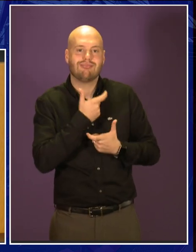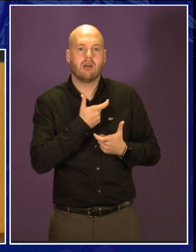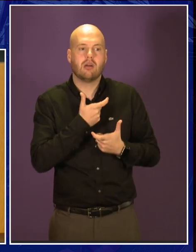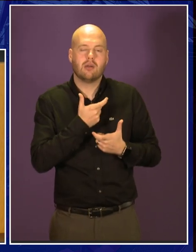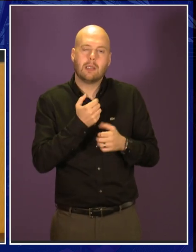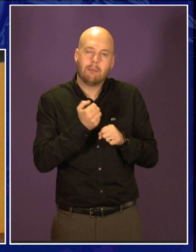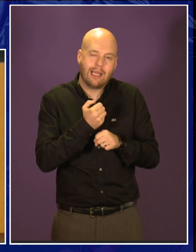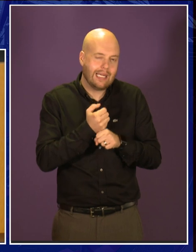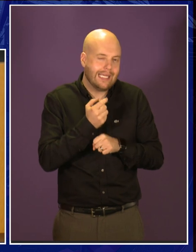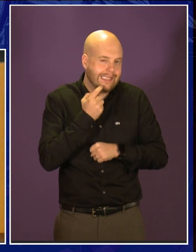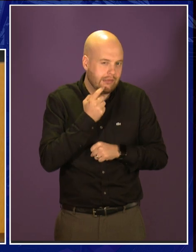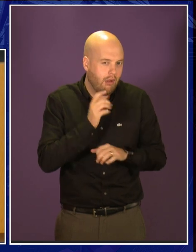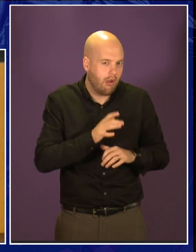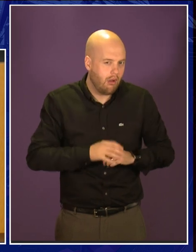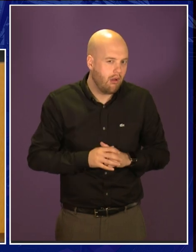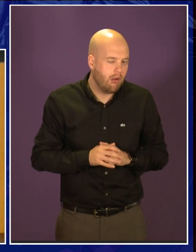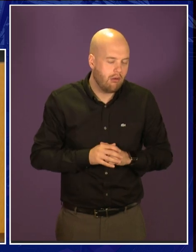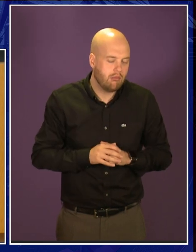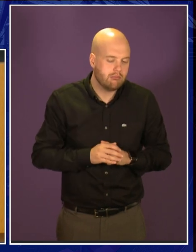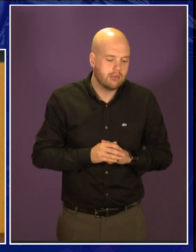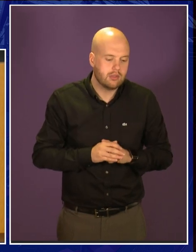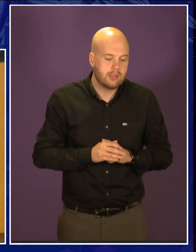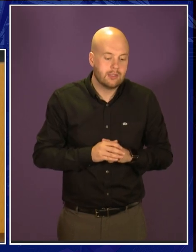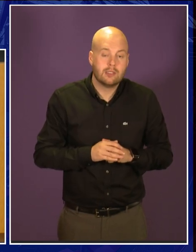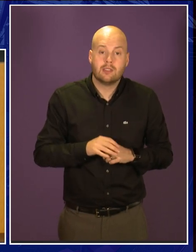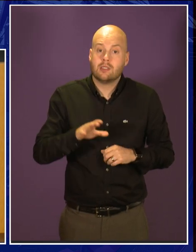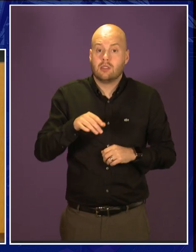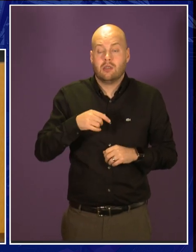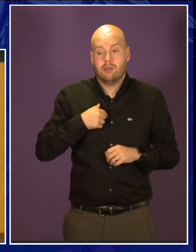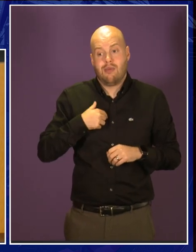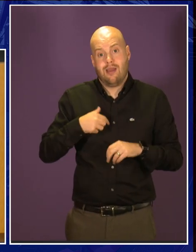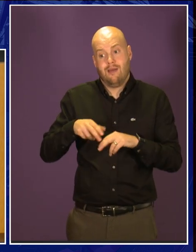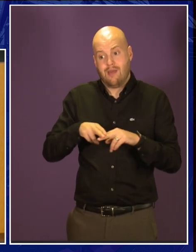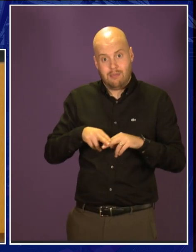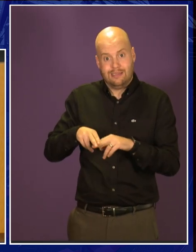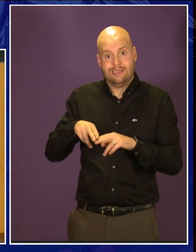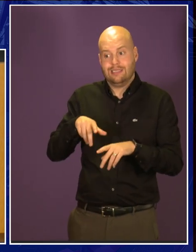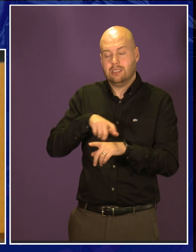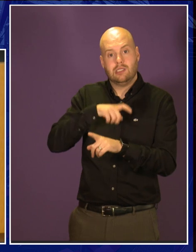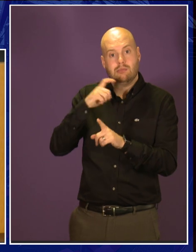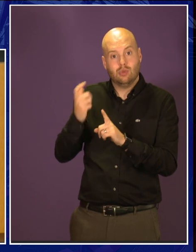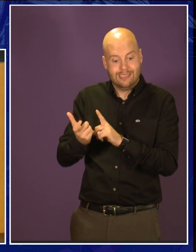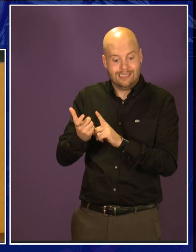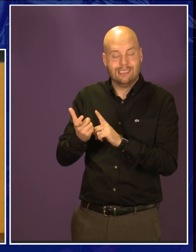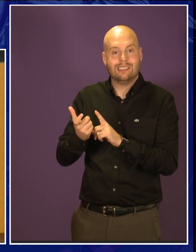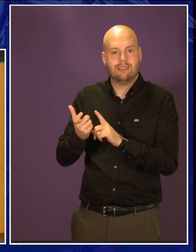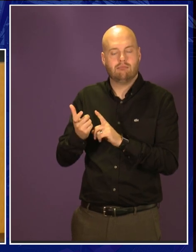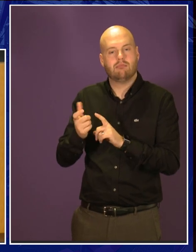Like, I come from a conservative family, a conservative community in general. And conservative family is not a secret.